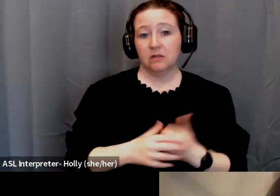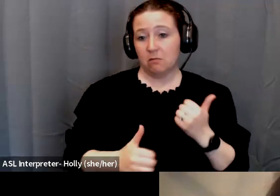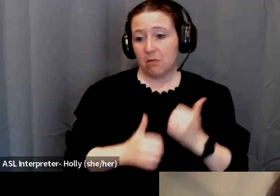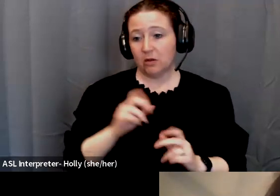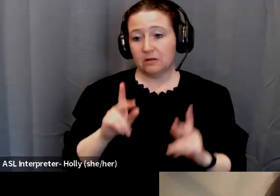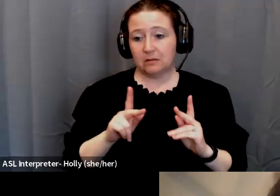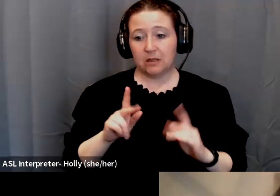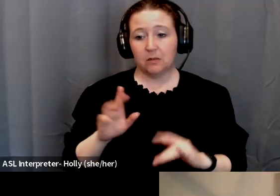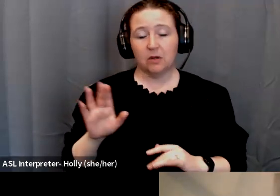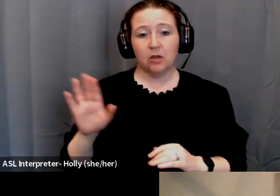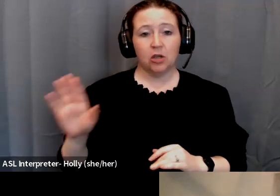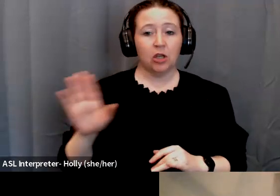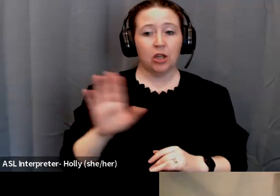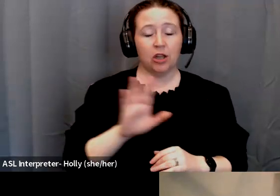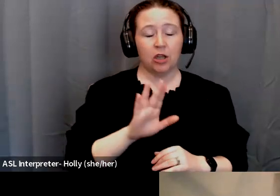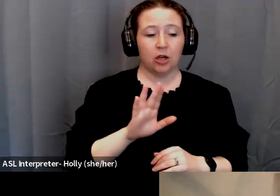own